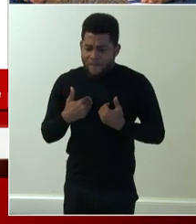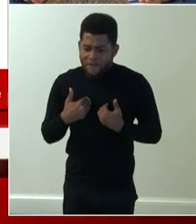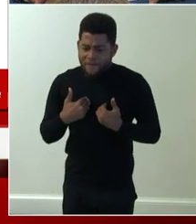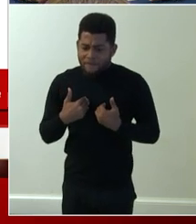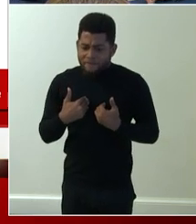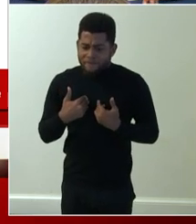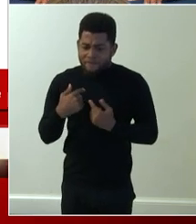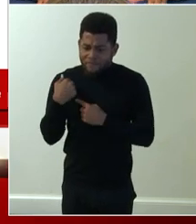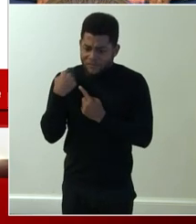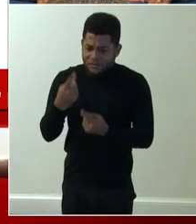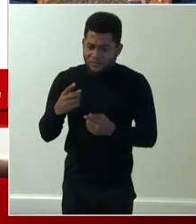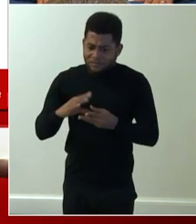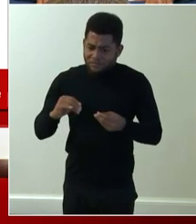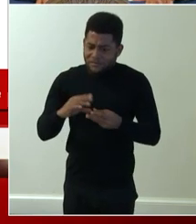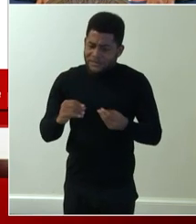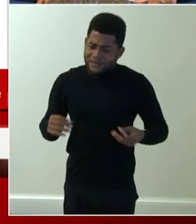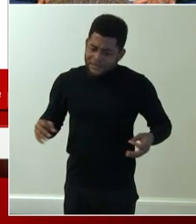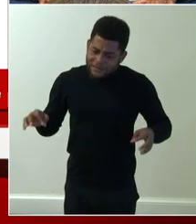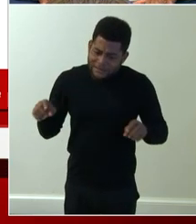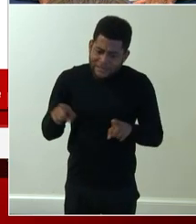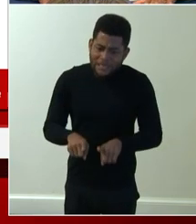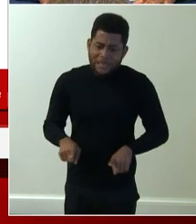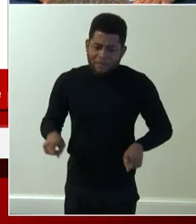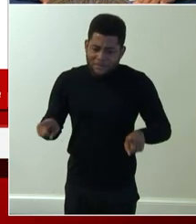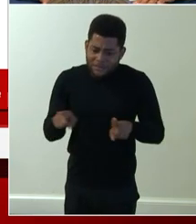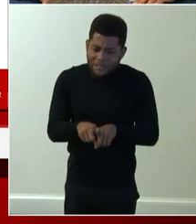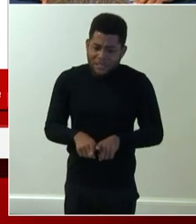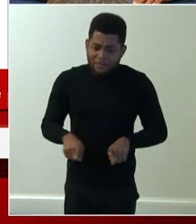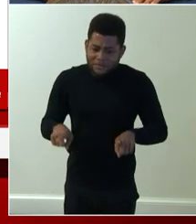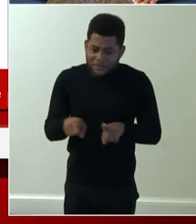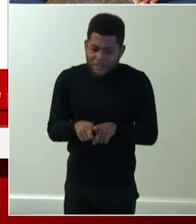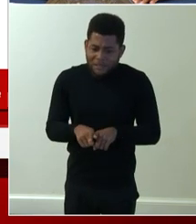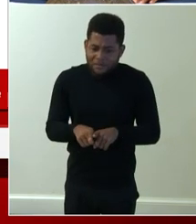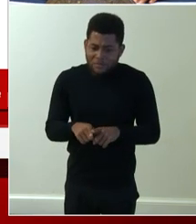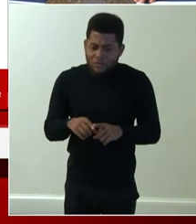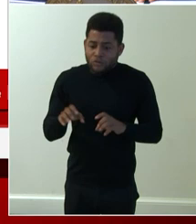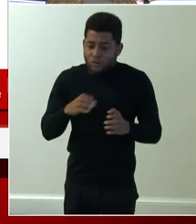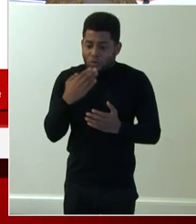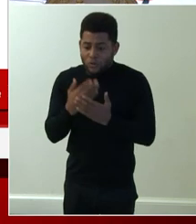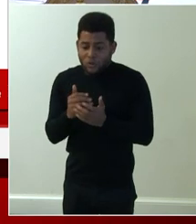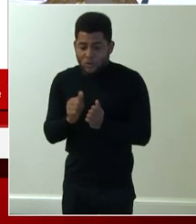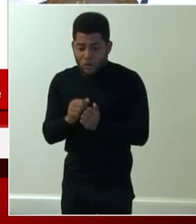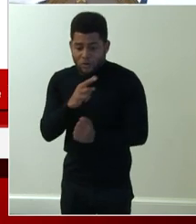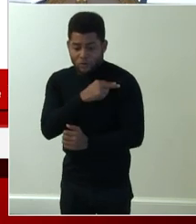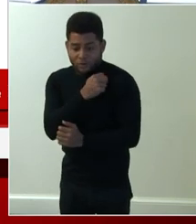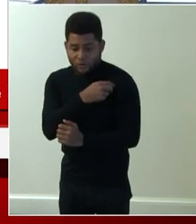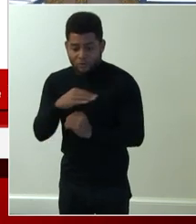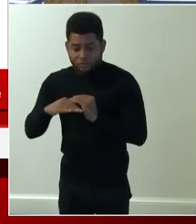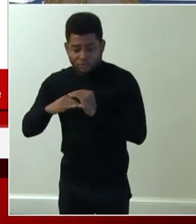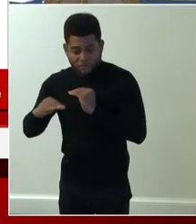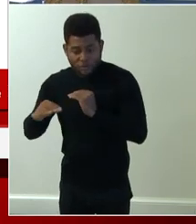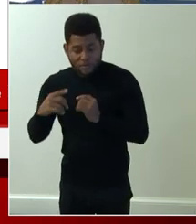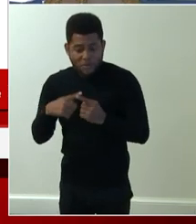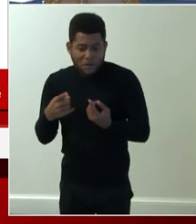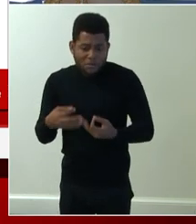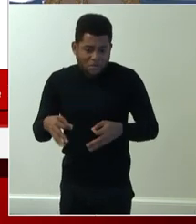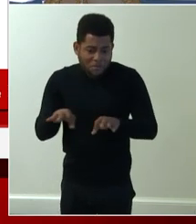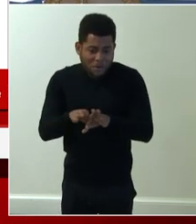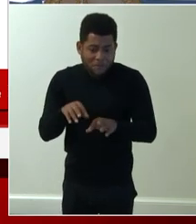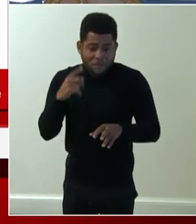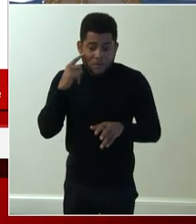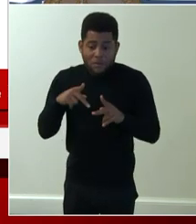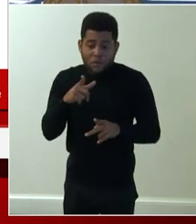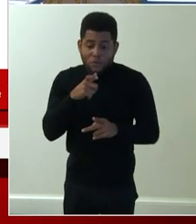As was just mentioned, is faring very well so far with hospitalizations. But it is important that people continue to